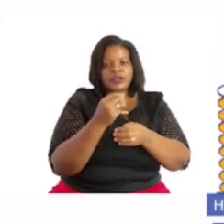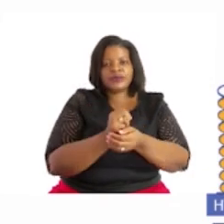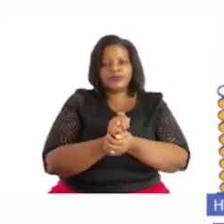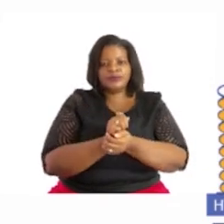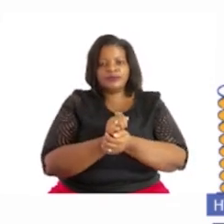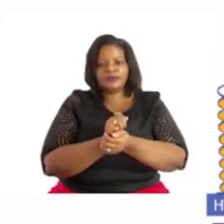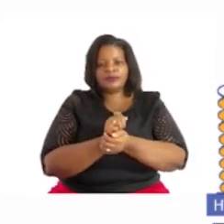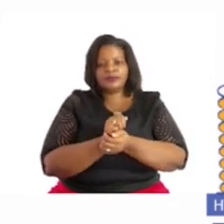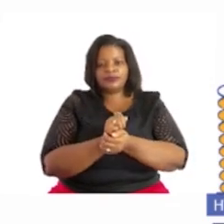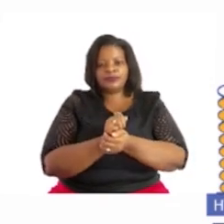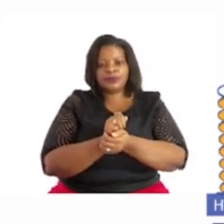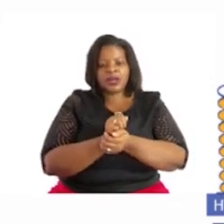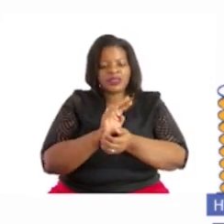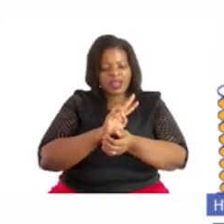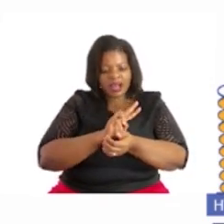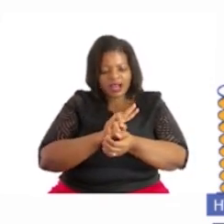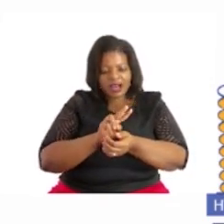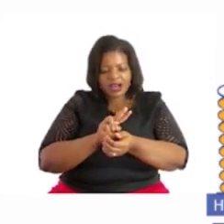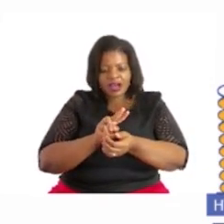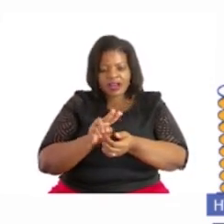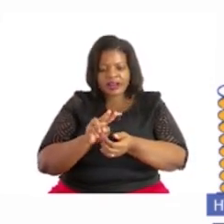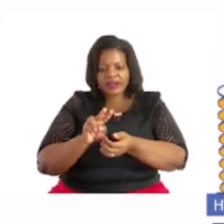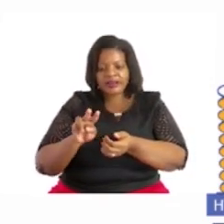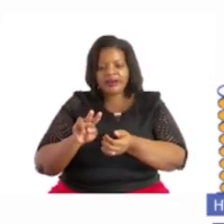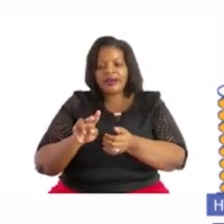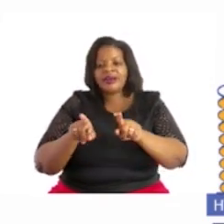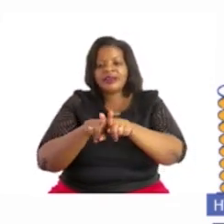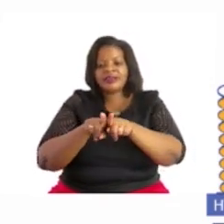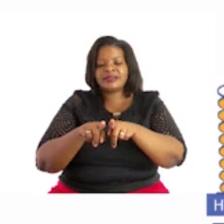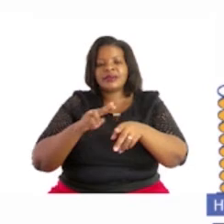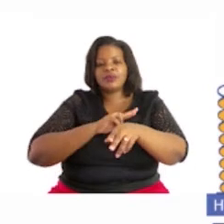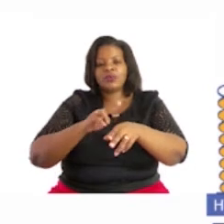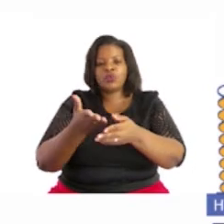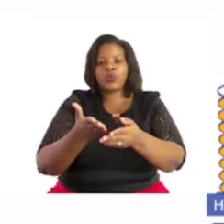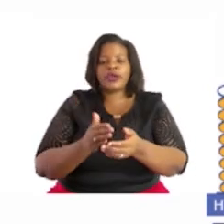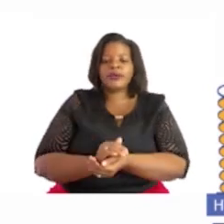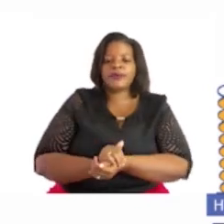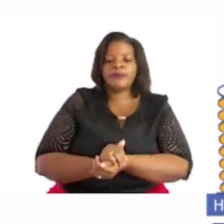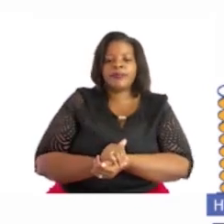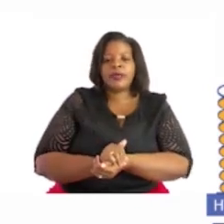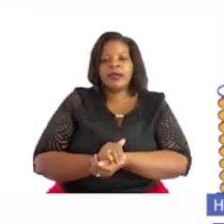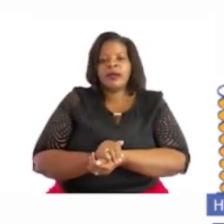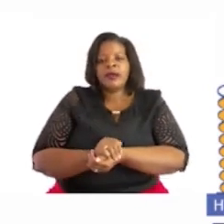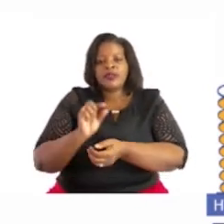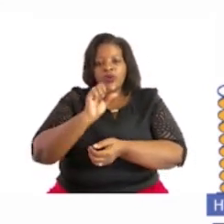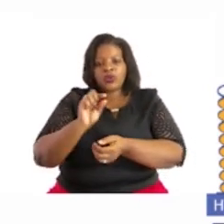They are read that way too. The word 1,000 is